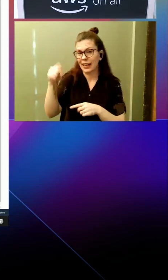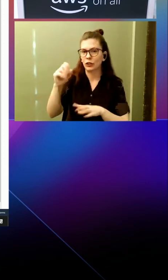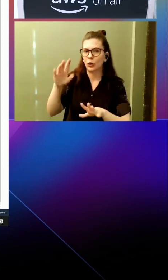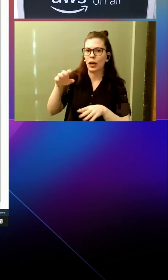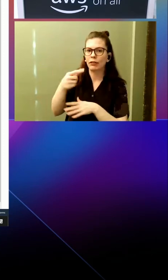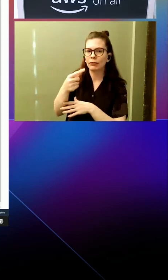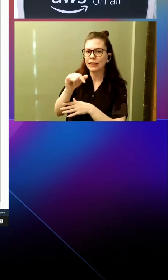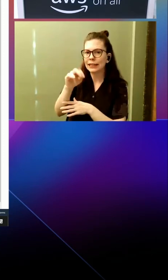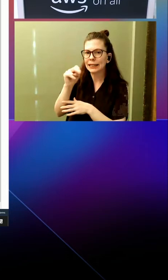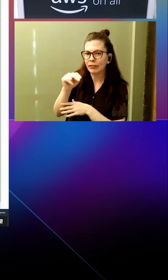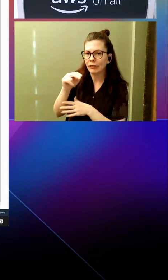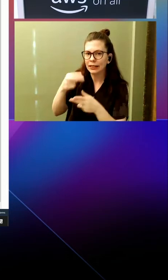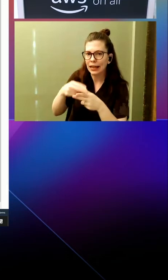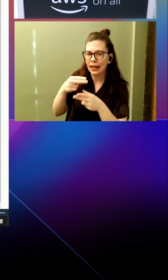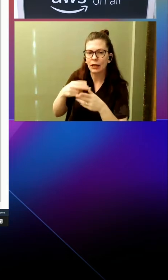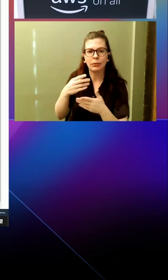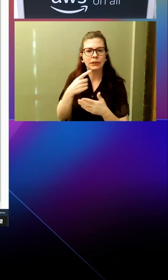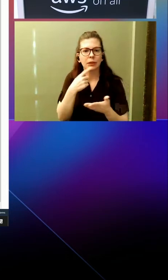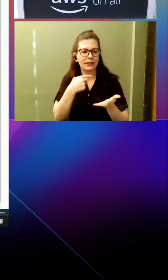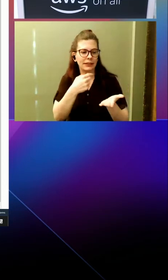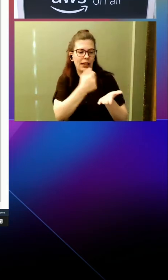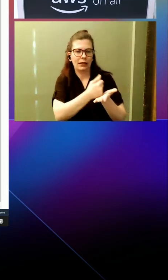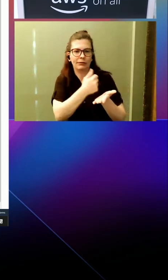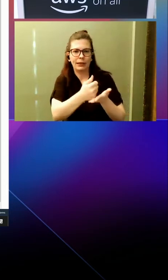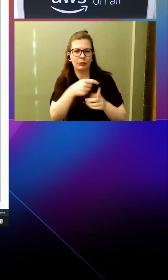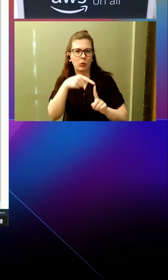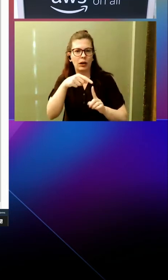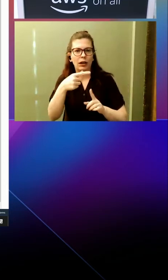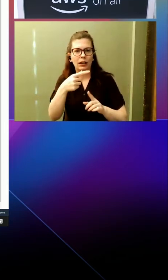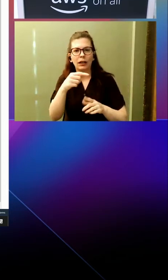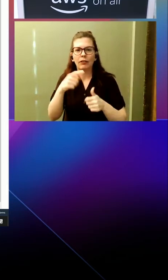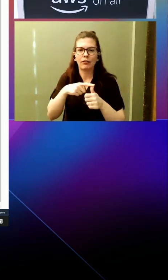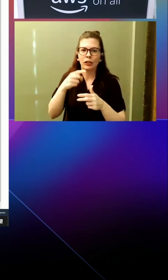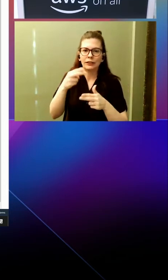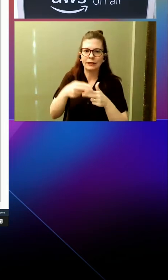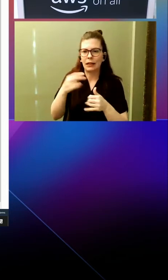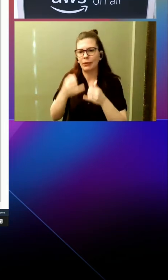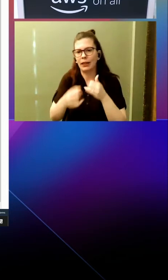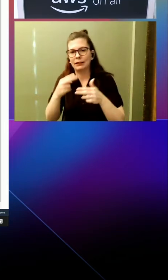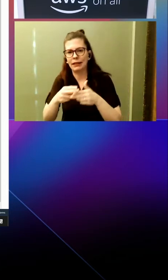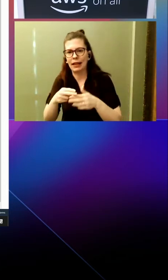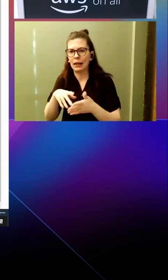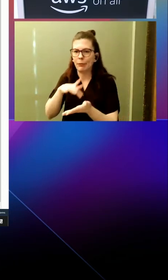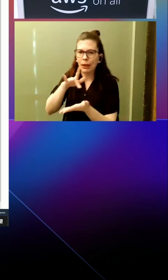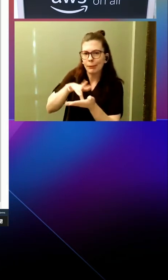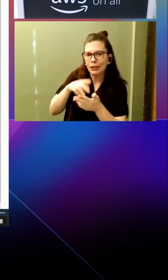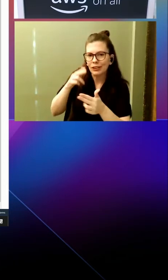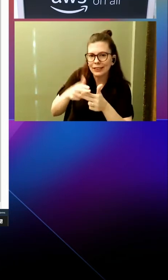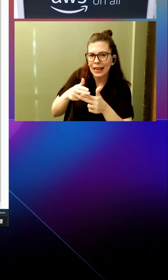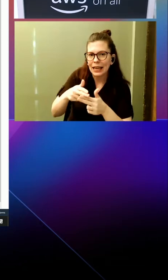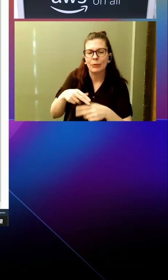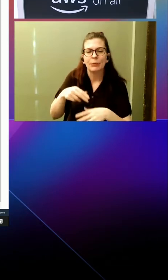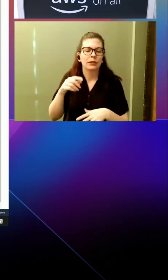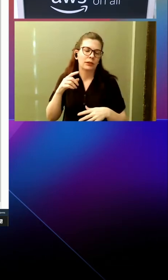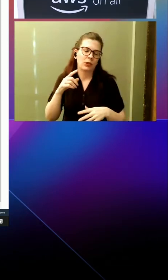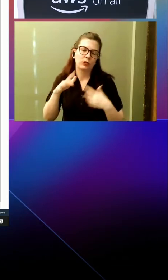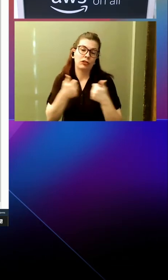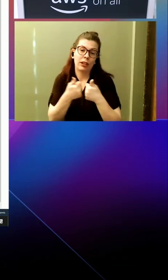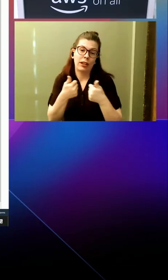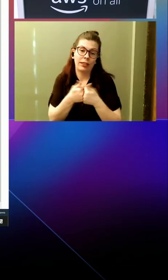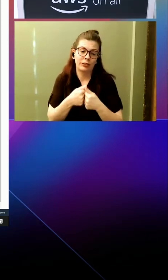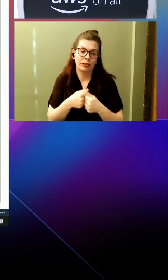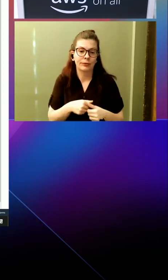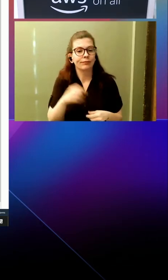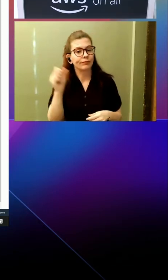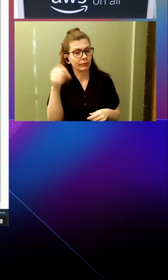given name, some have like first and last name or middle name. Yep. So those can be challenging. And see here,